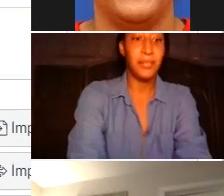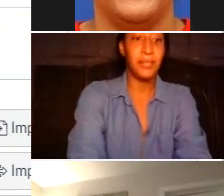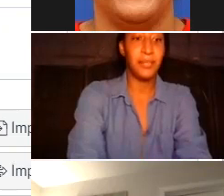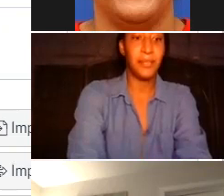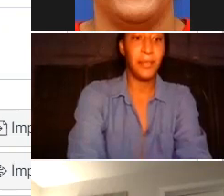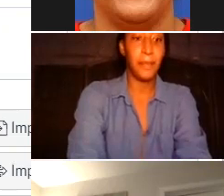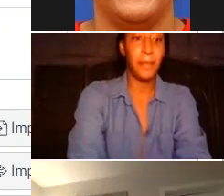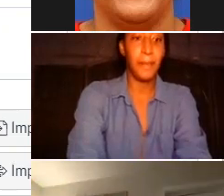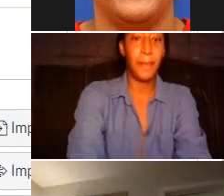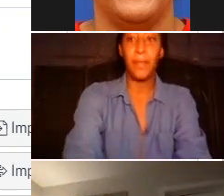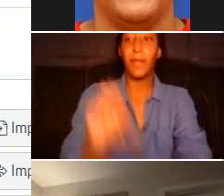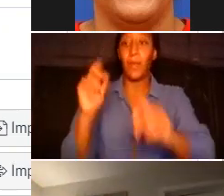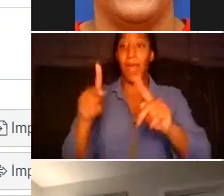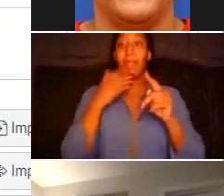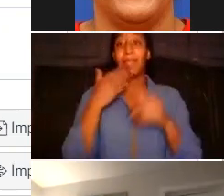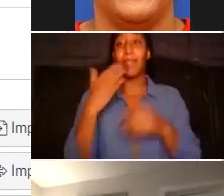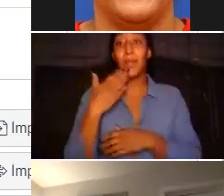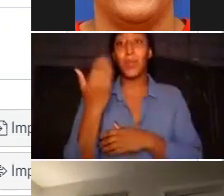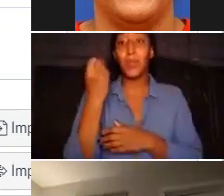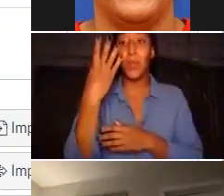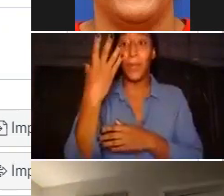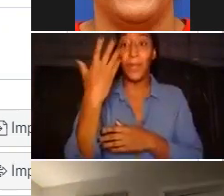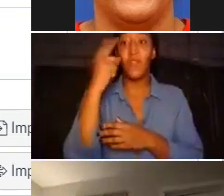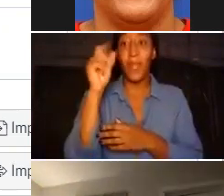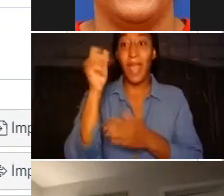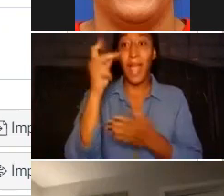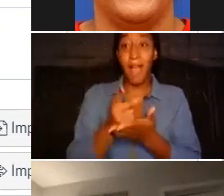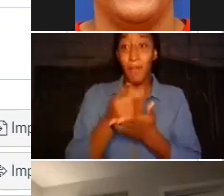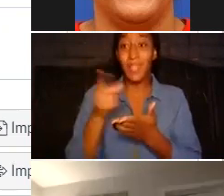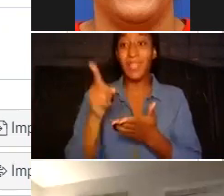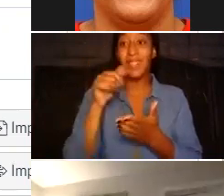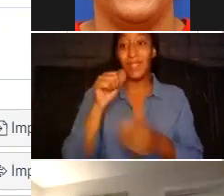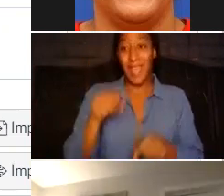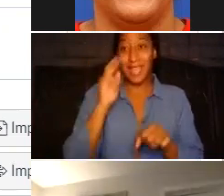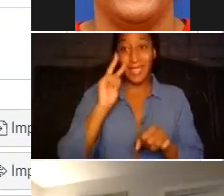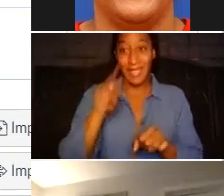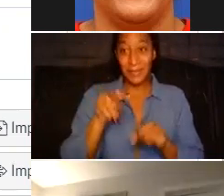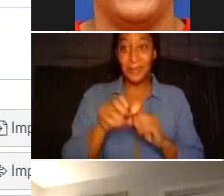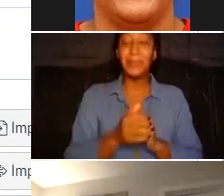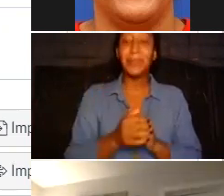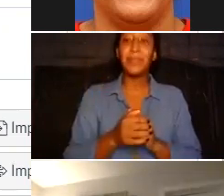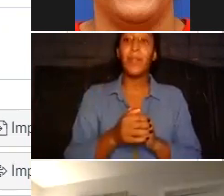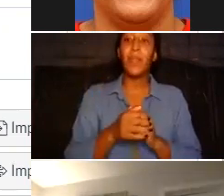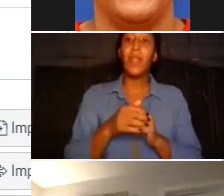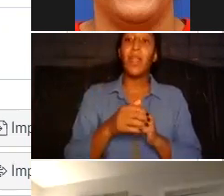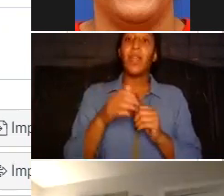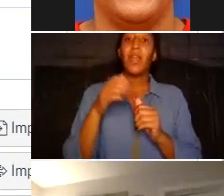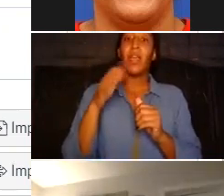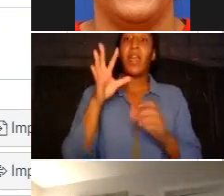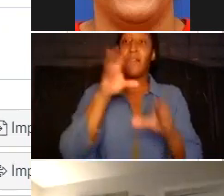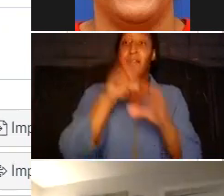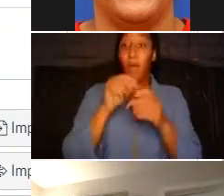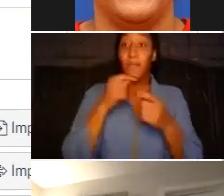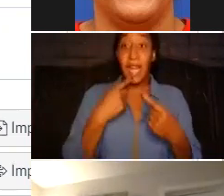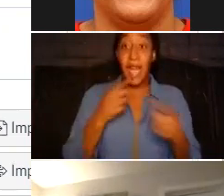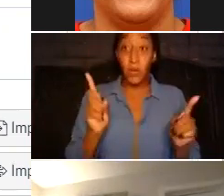Yes. Thank you so much. I appreciate it. Um, so in the announcements,